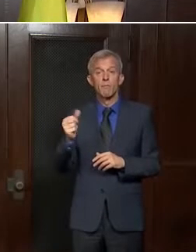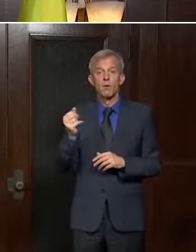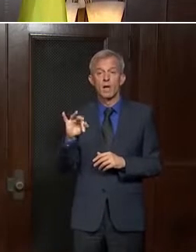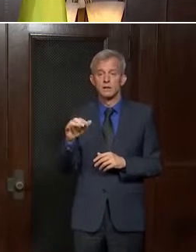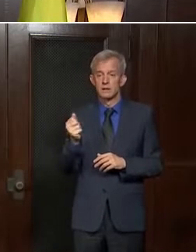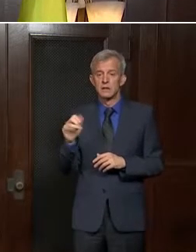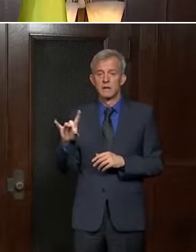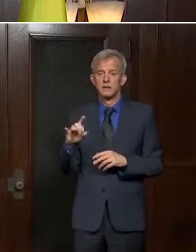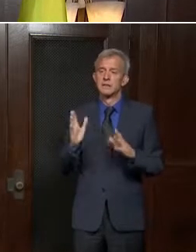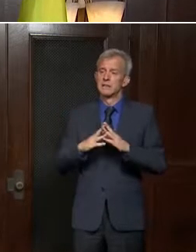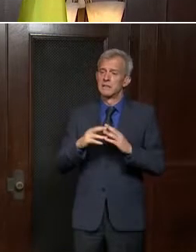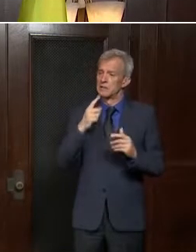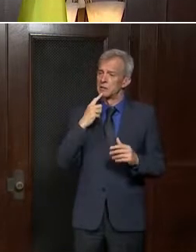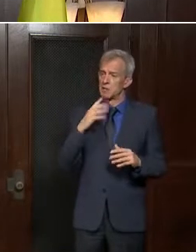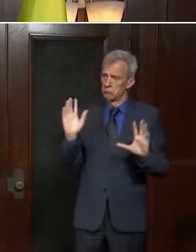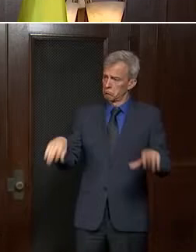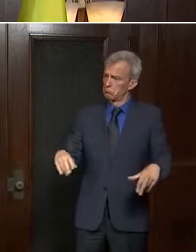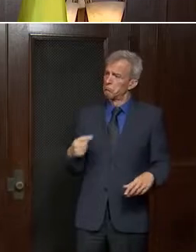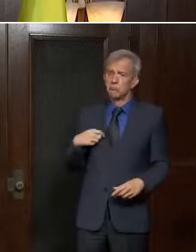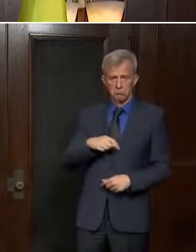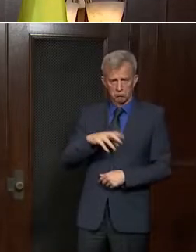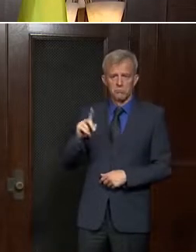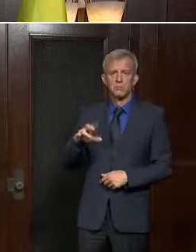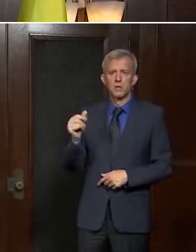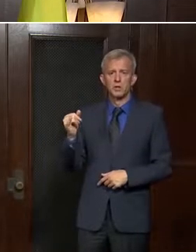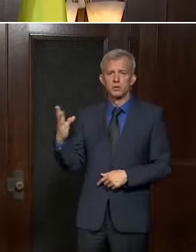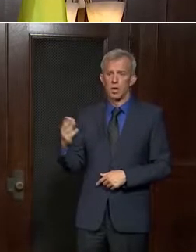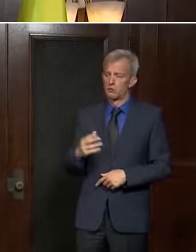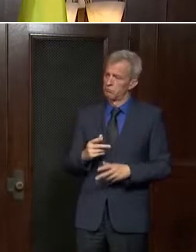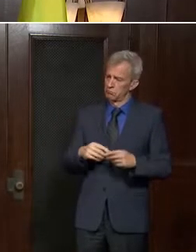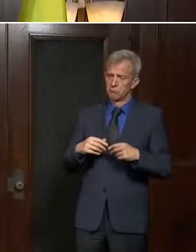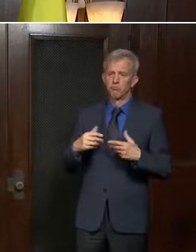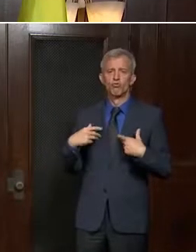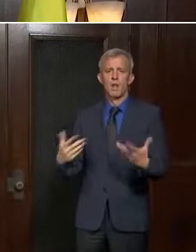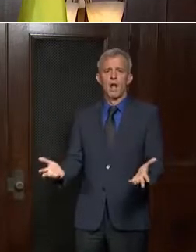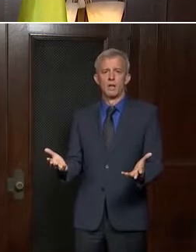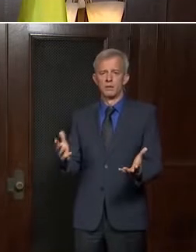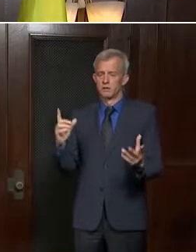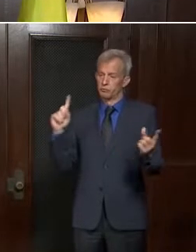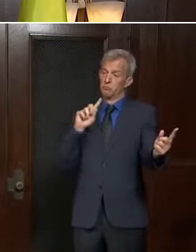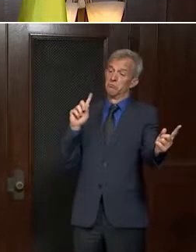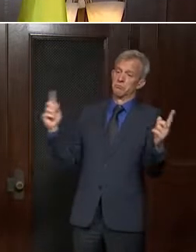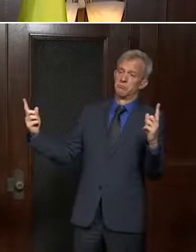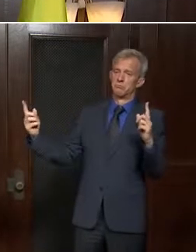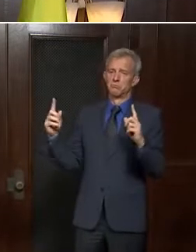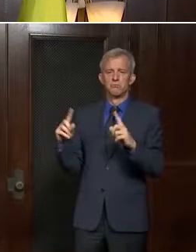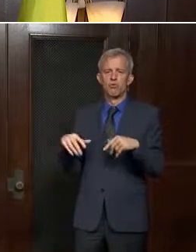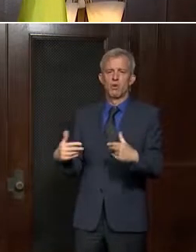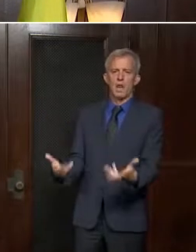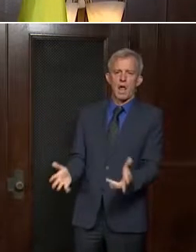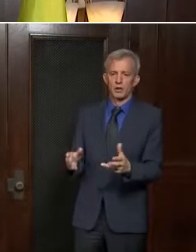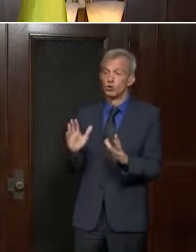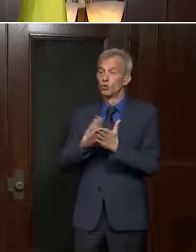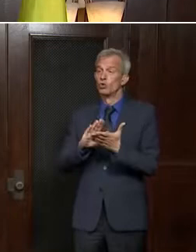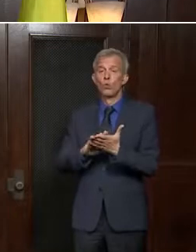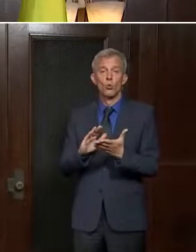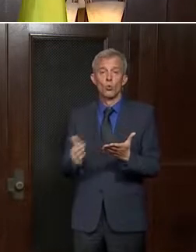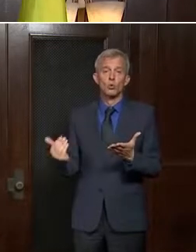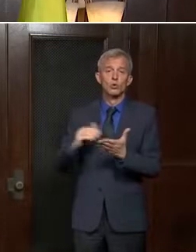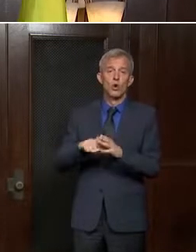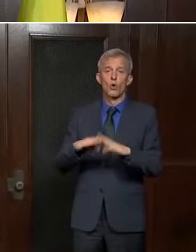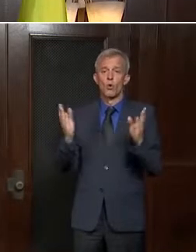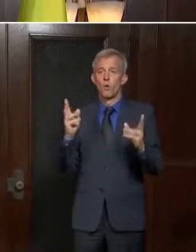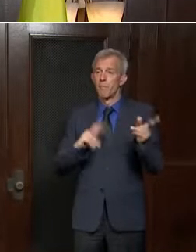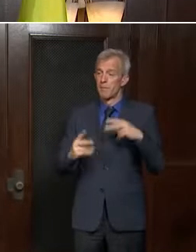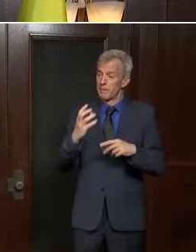eased up. They said, "We've done our job." Schools reopened, distancing measures were relaxed, and people were allowed to take off